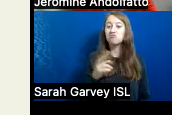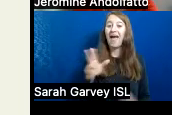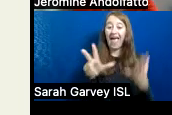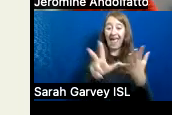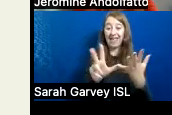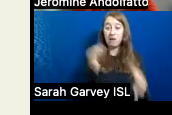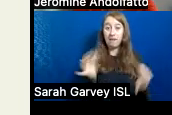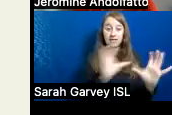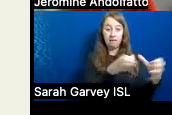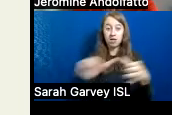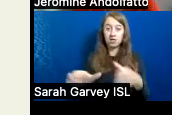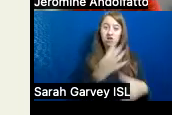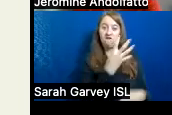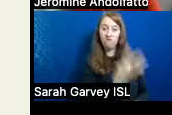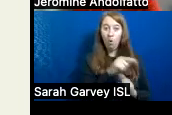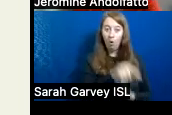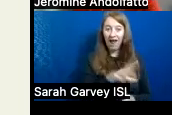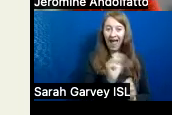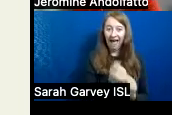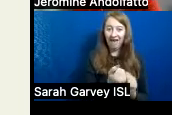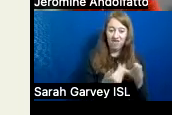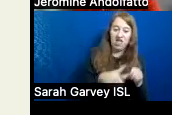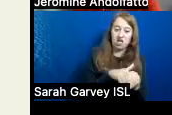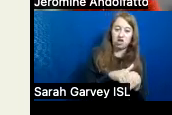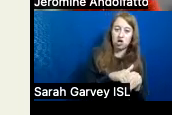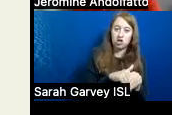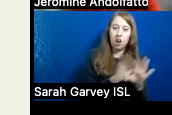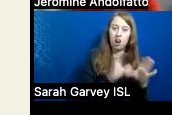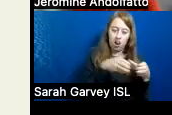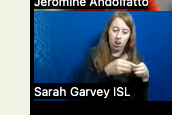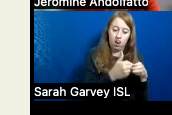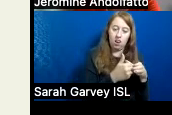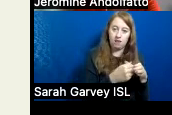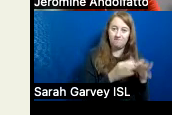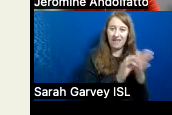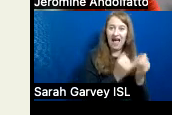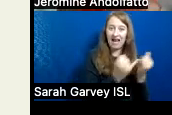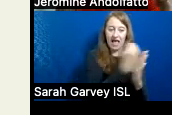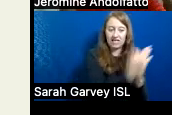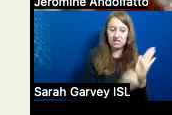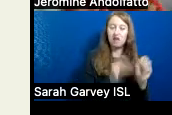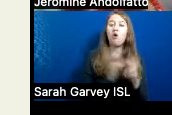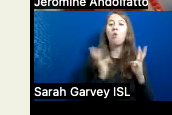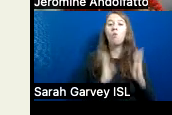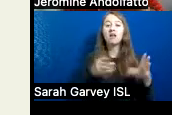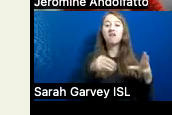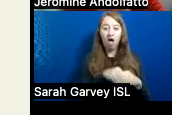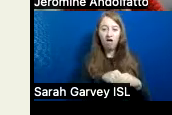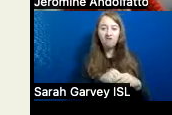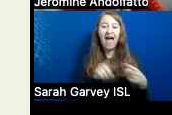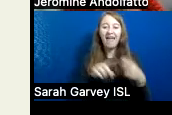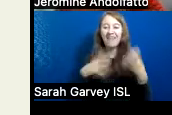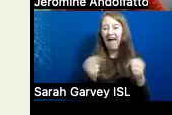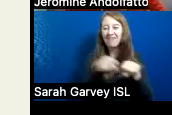have internal guidelines on equal representation of women in candidate lists, with some system of